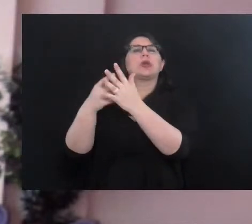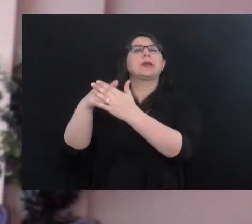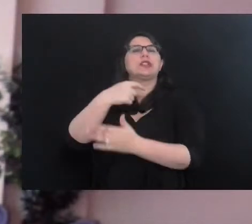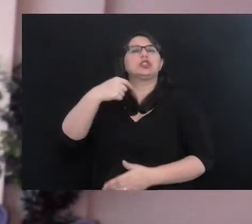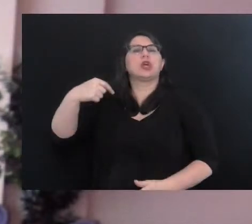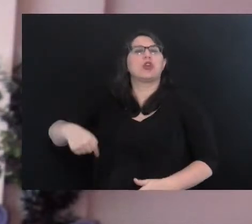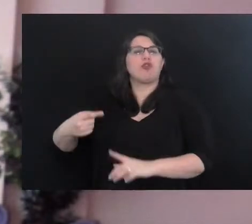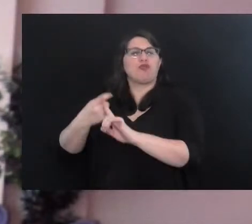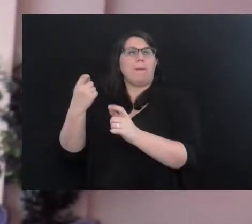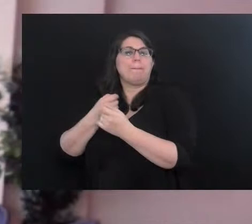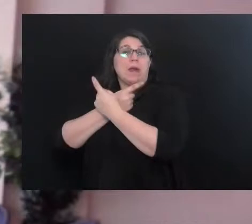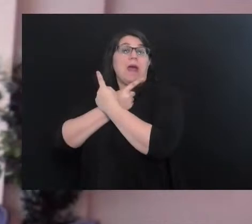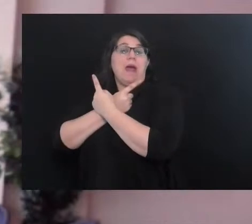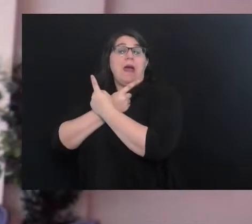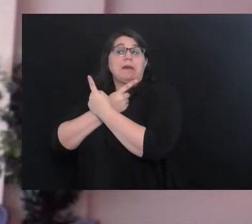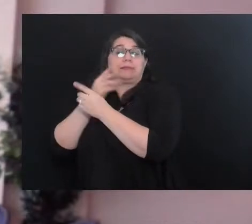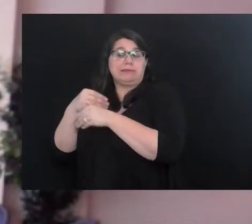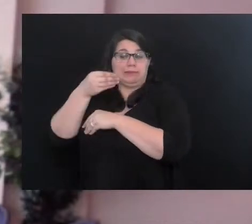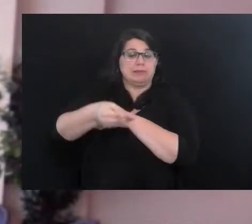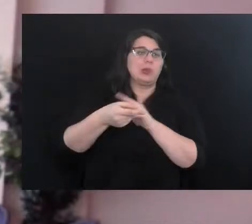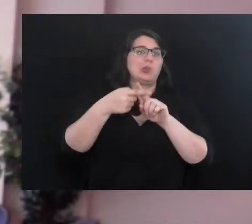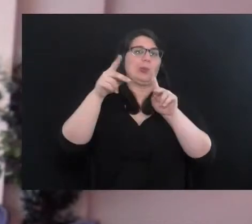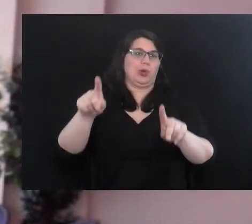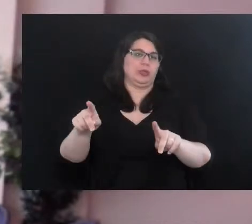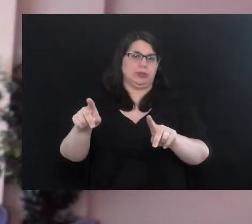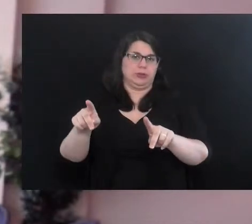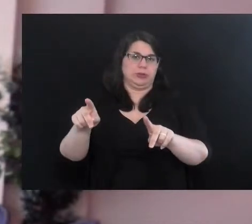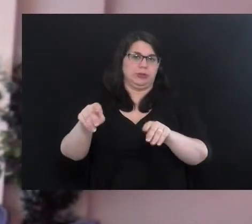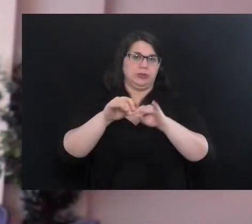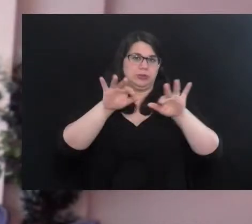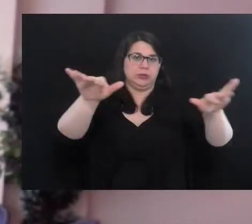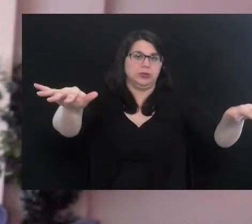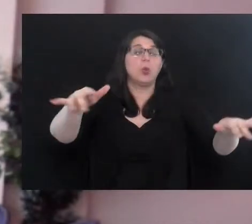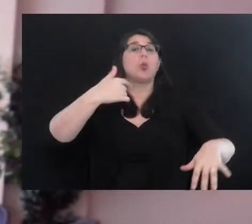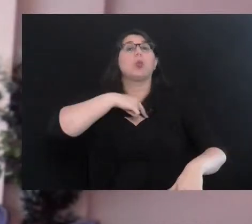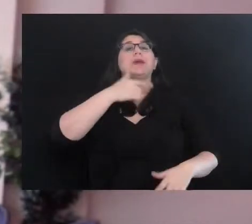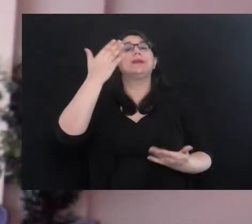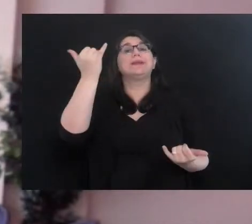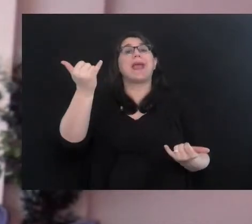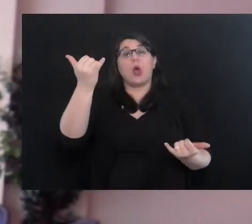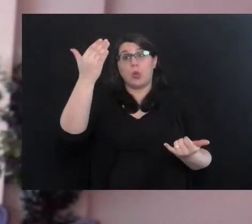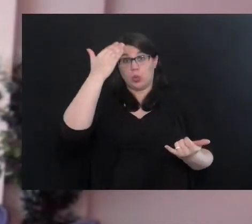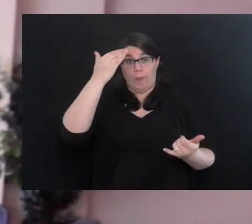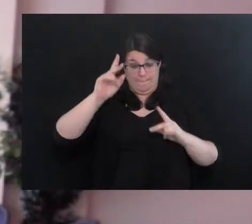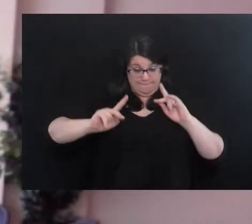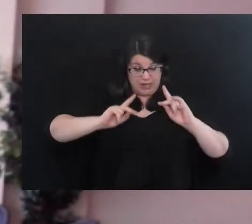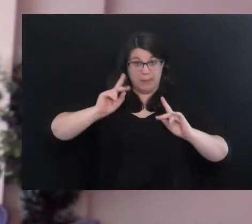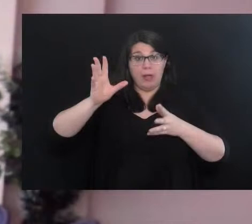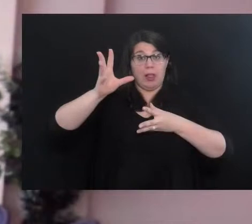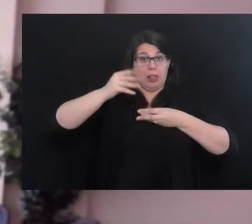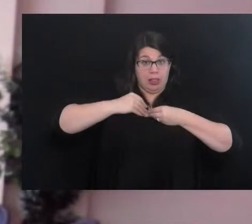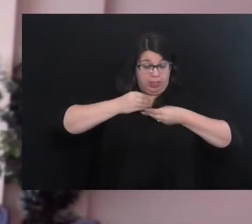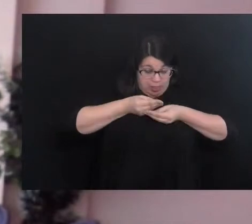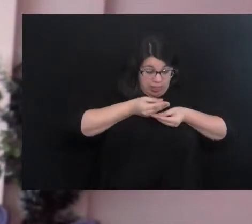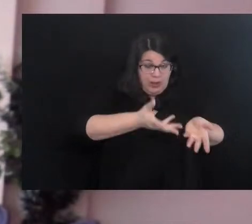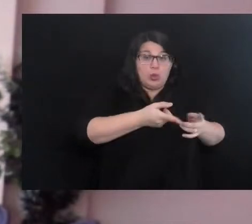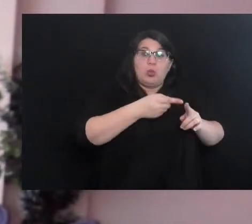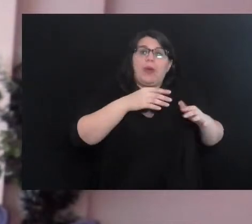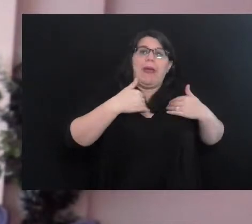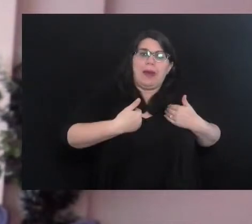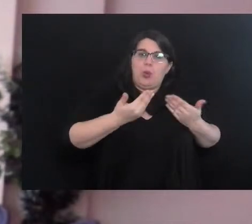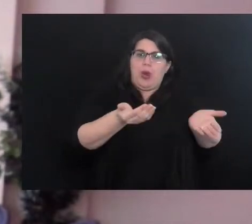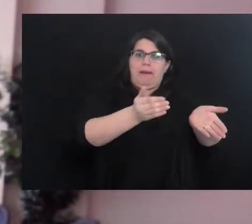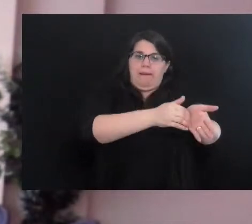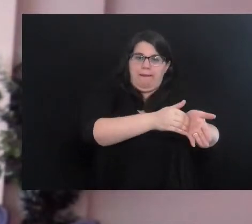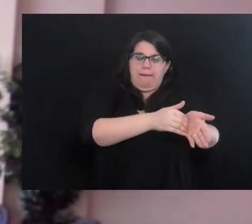to a person. We know now that people have spread it back to animal sources. So there was a study